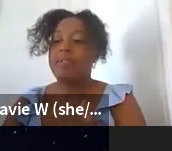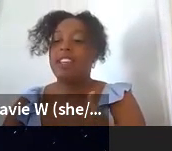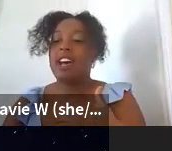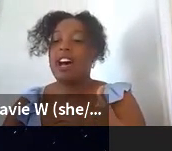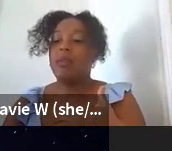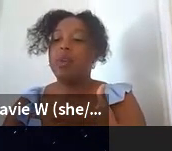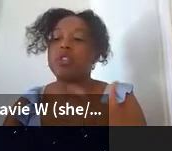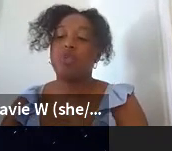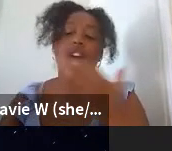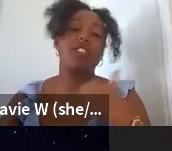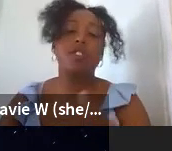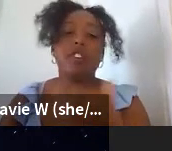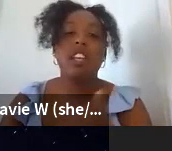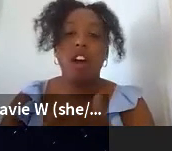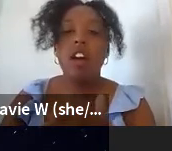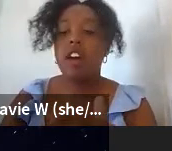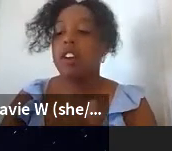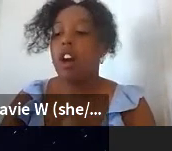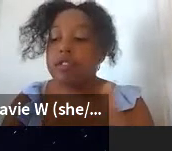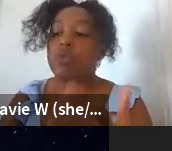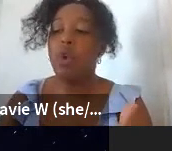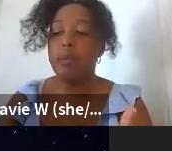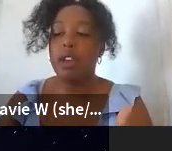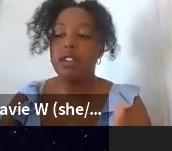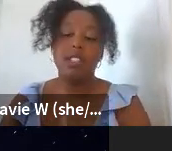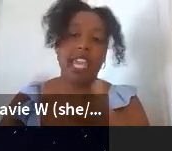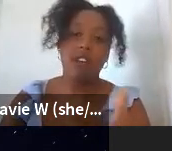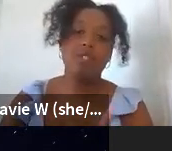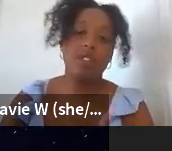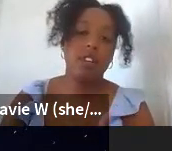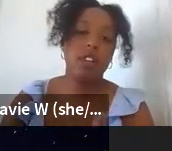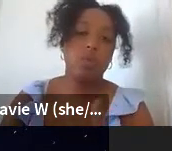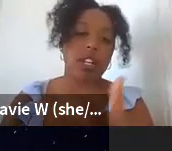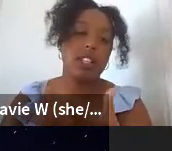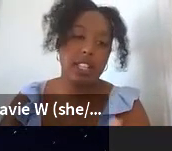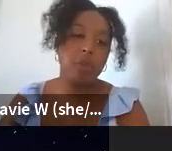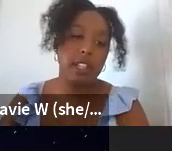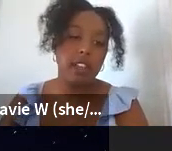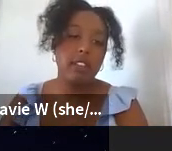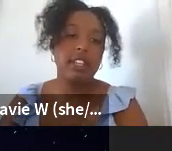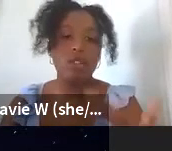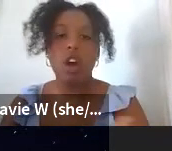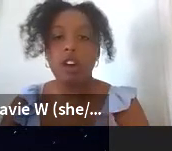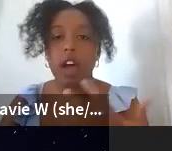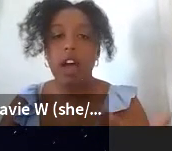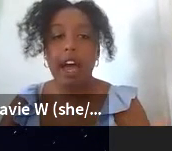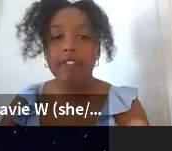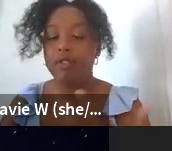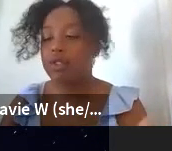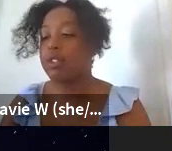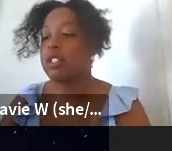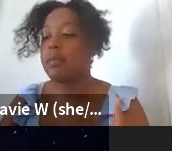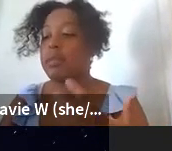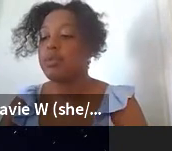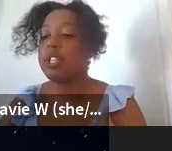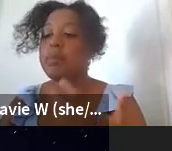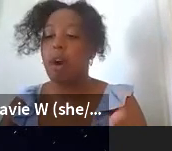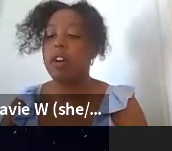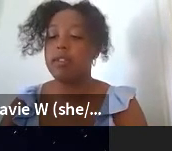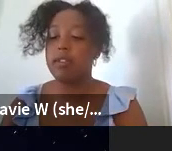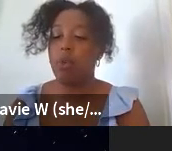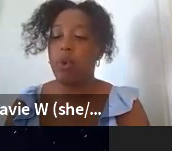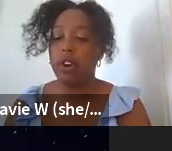time, we are drawn to creating art of utopias to counter what it is that we live. And so our Afrofuturism is